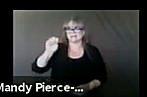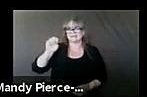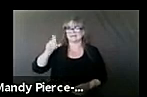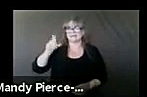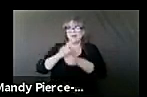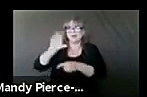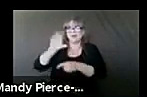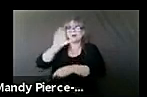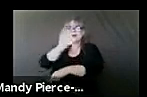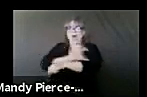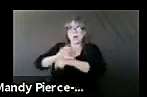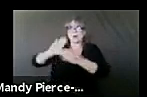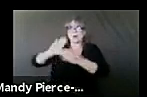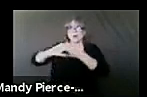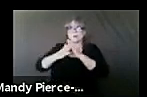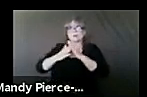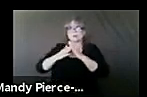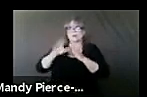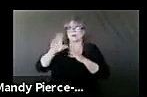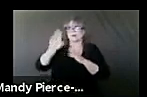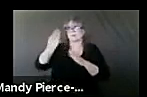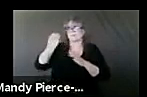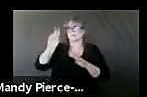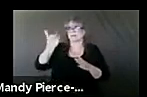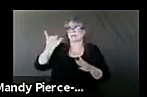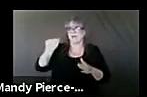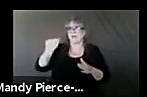be, and when would it want the peak to ideally be?